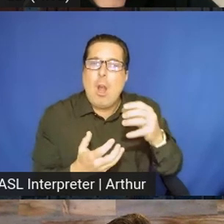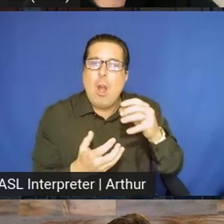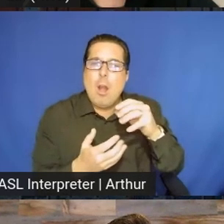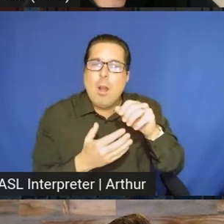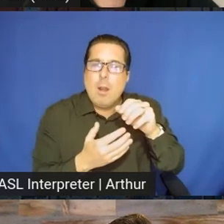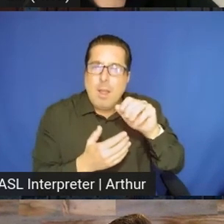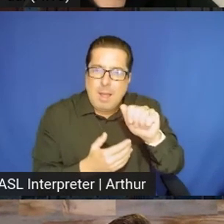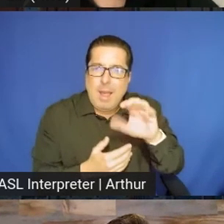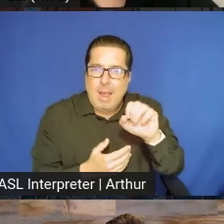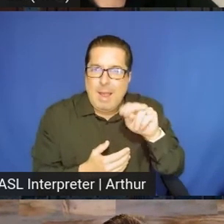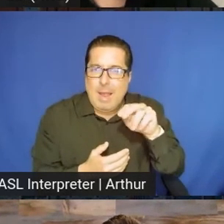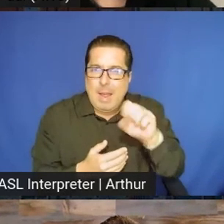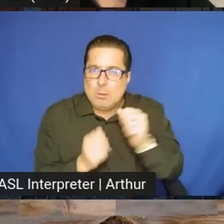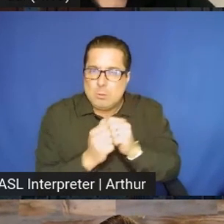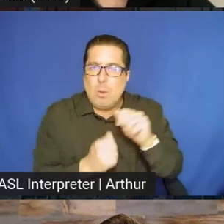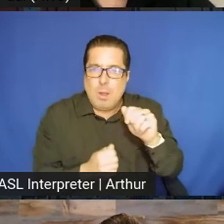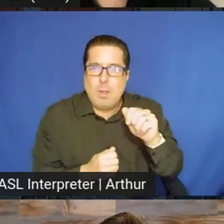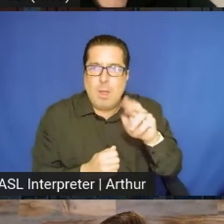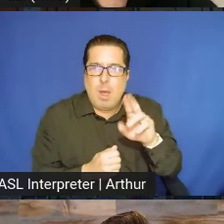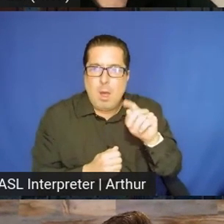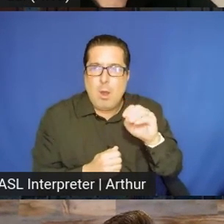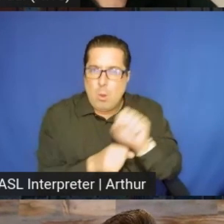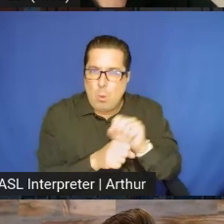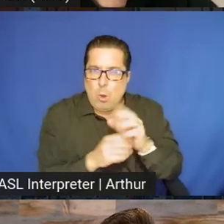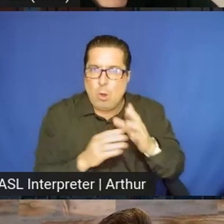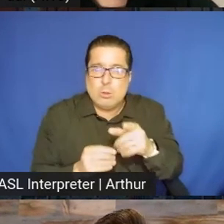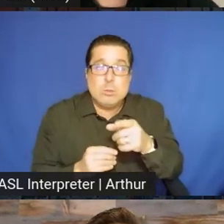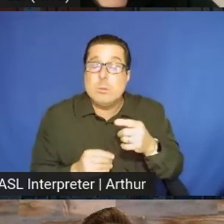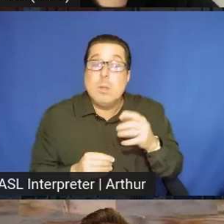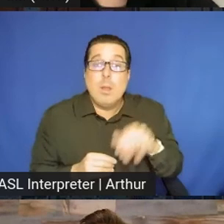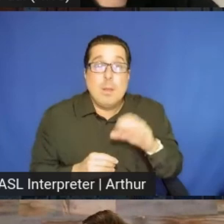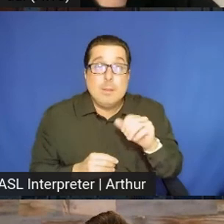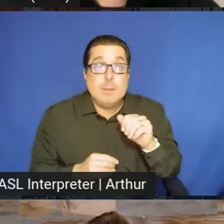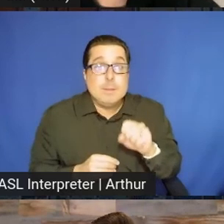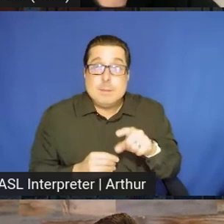So cluster autoscaler is going to say, hey, do we have